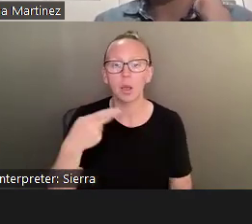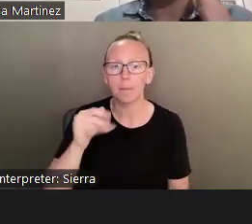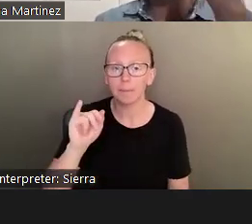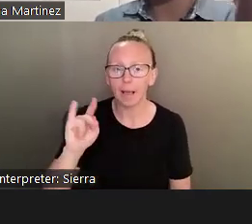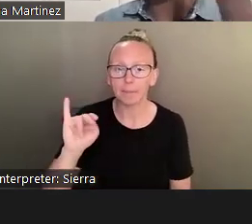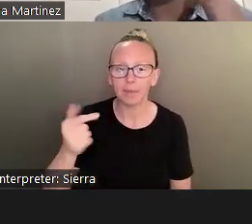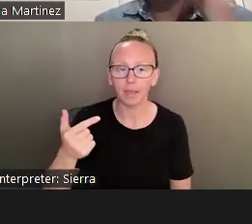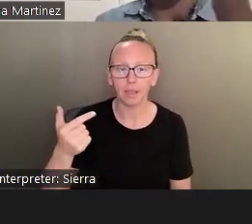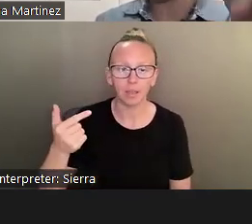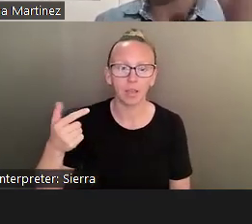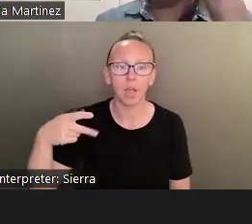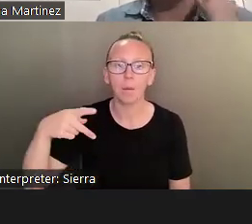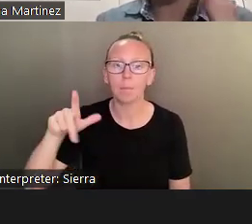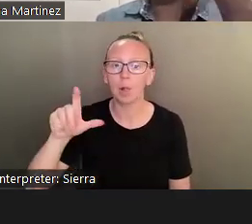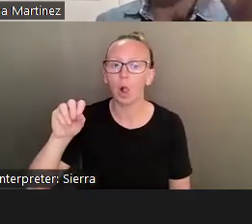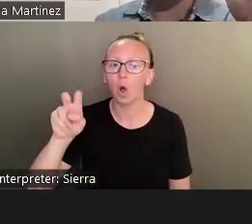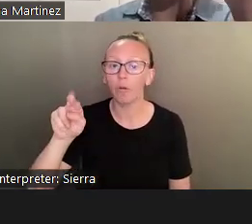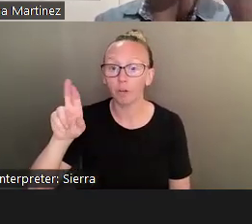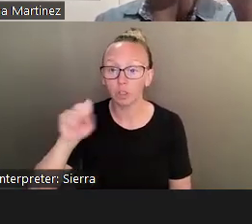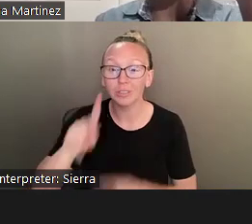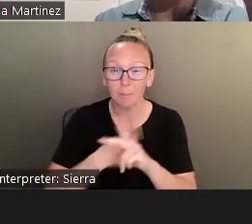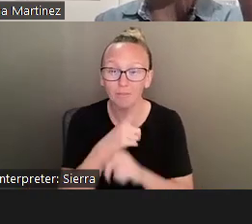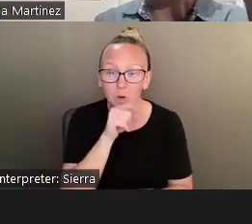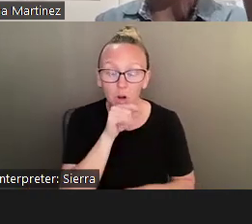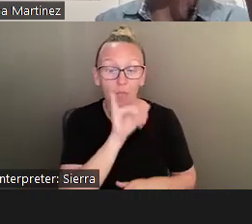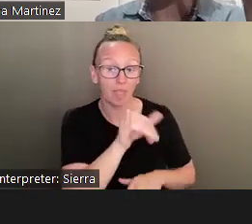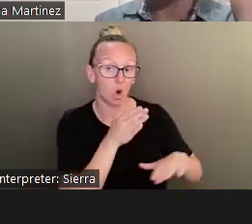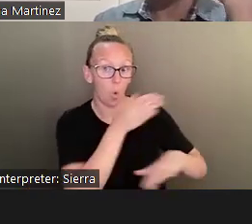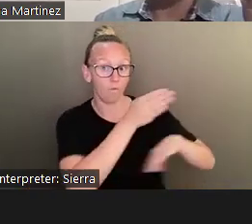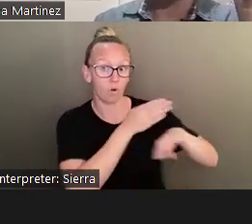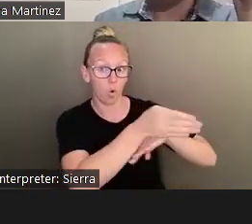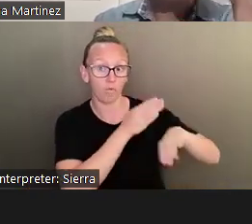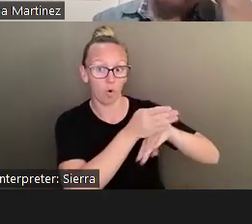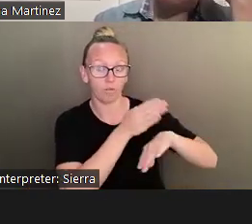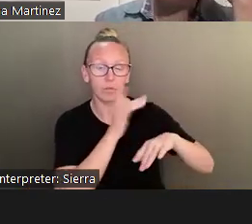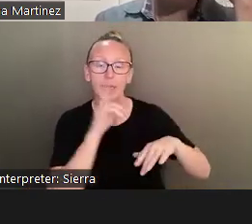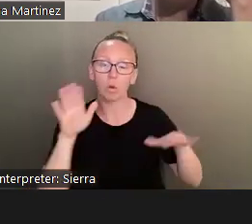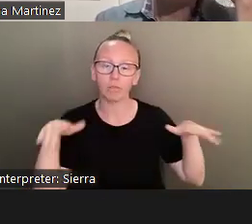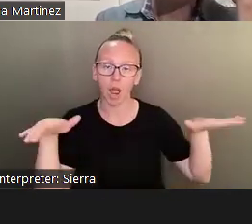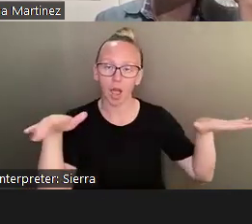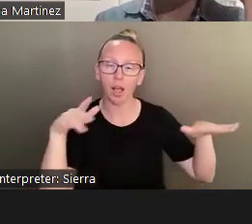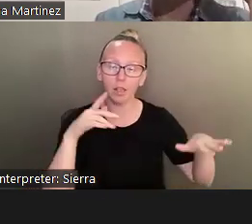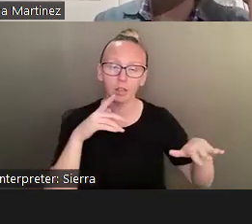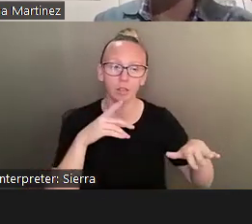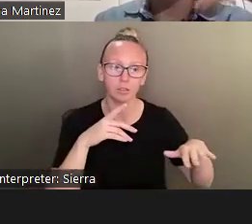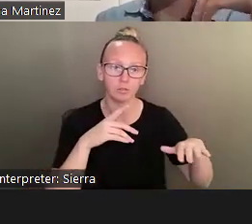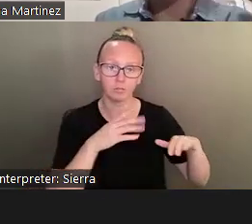is their migrating path is right over this plot of land alongside Lake Michigan, which